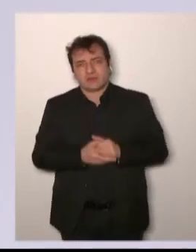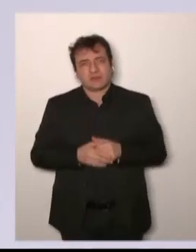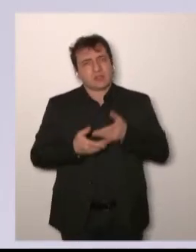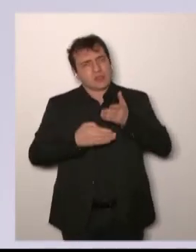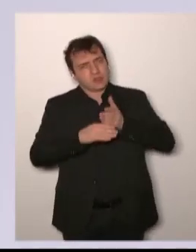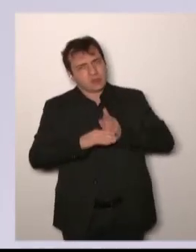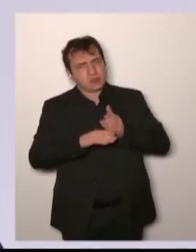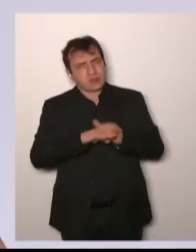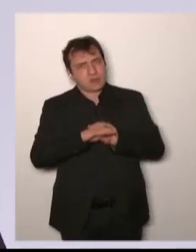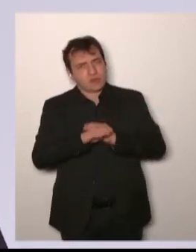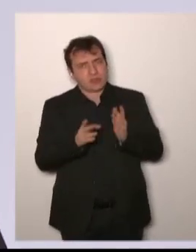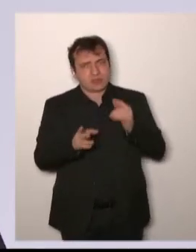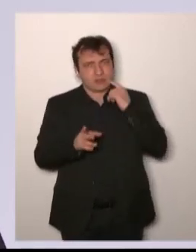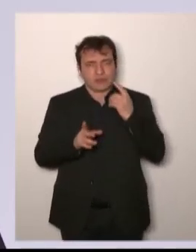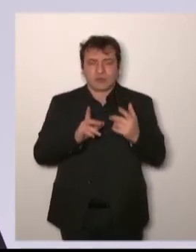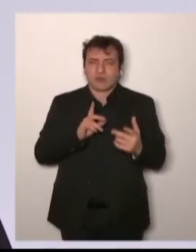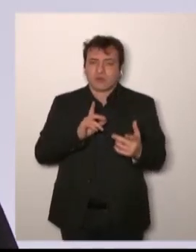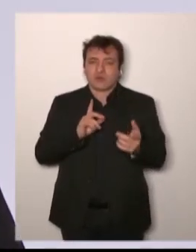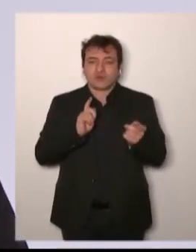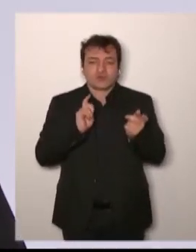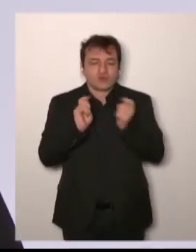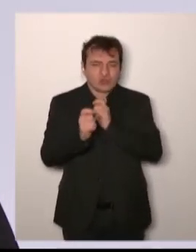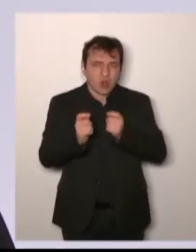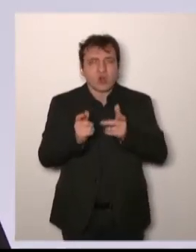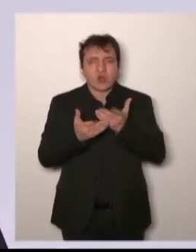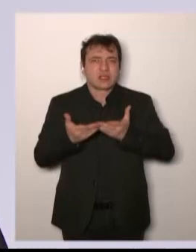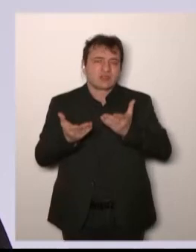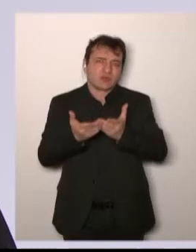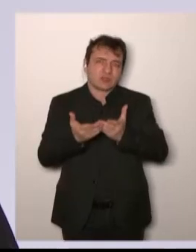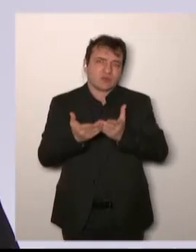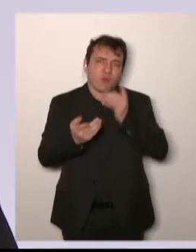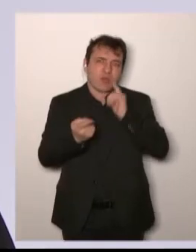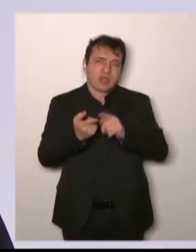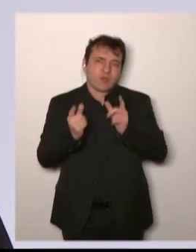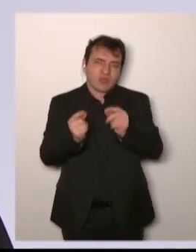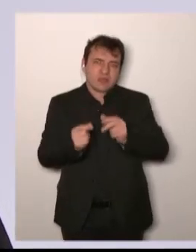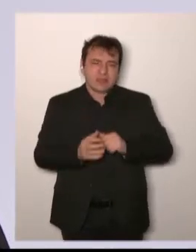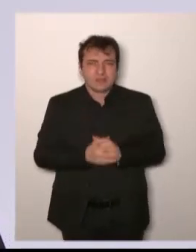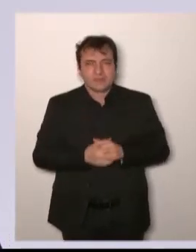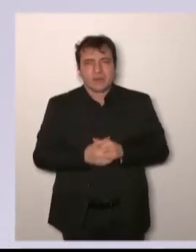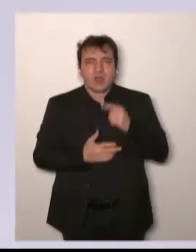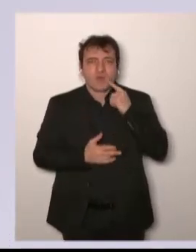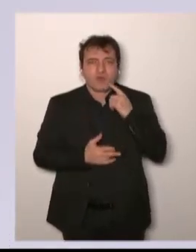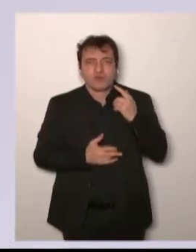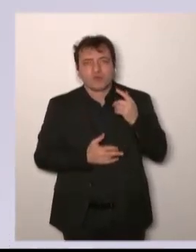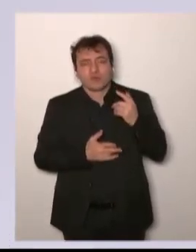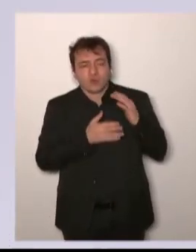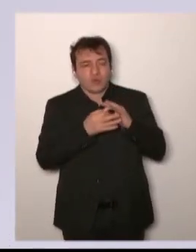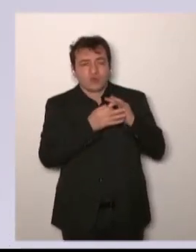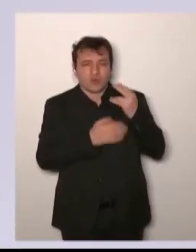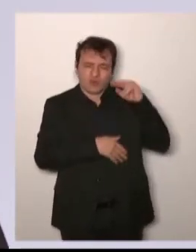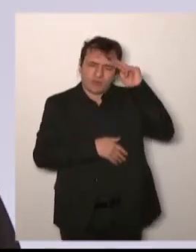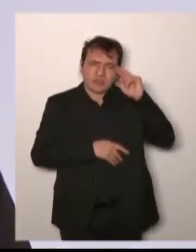strong European health union. Definitely last but not least, French President Emmanuel Macron